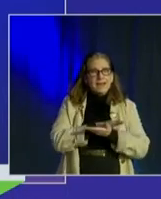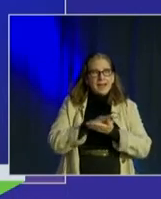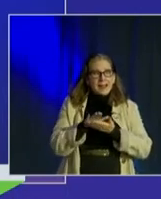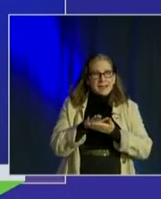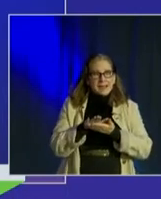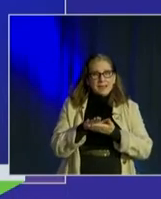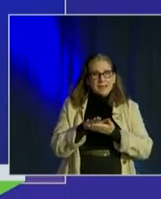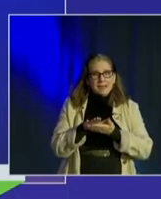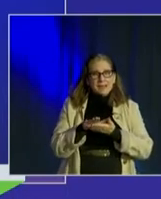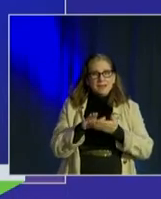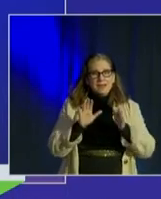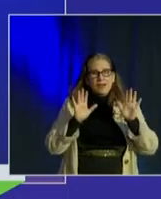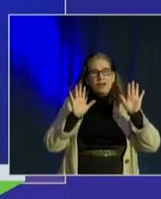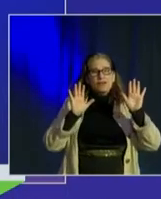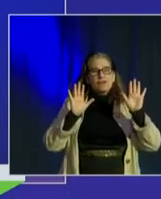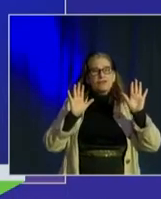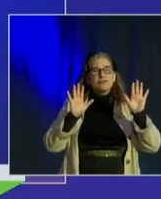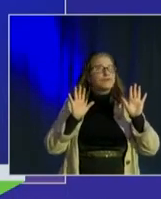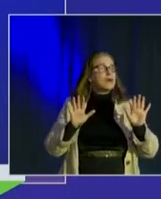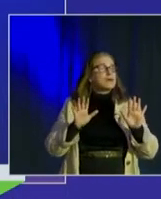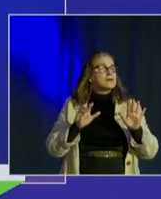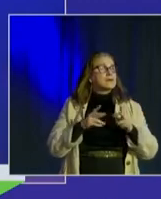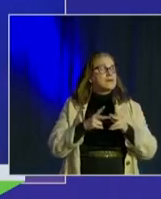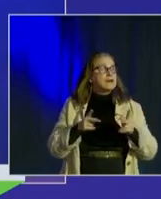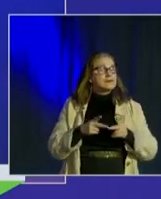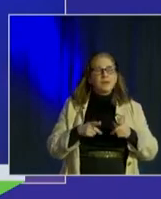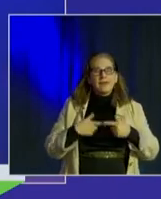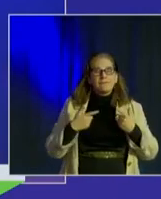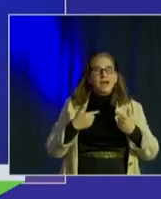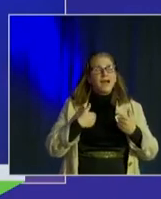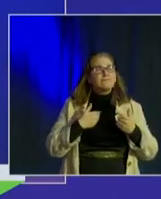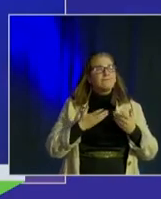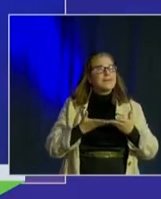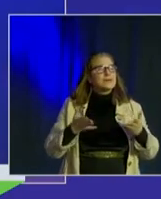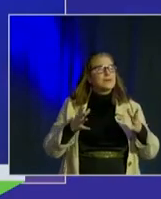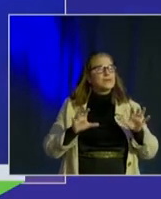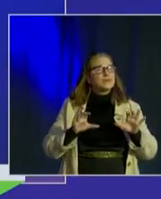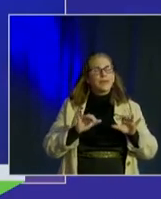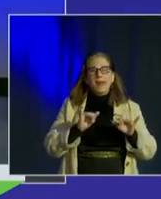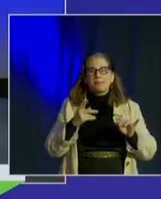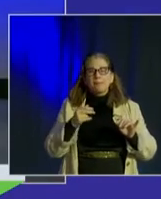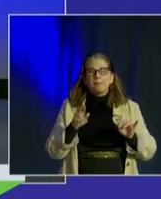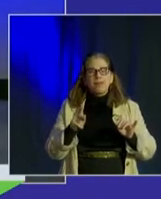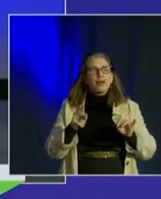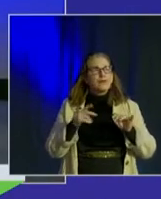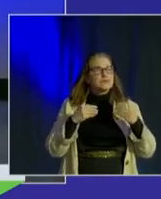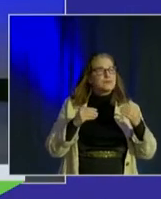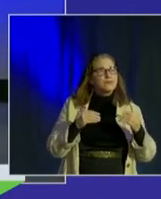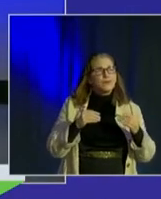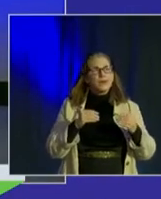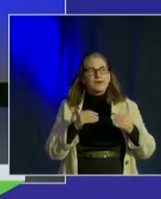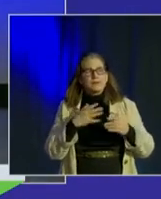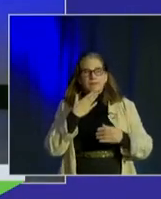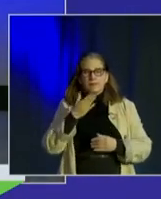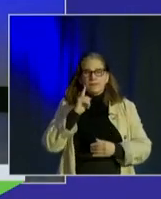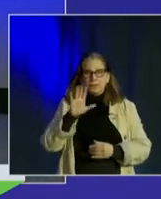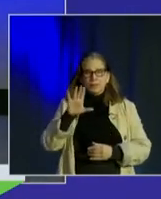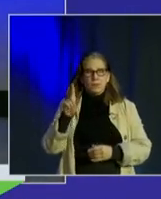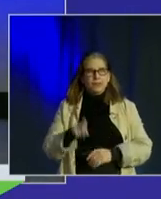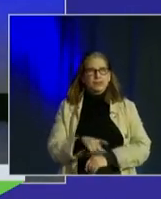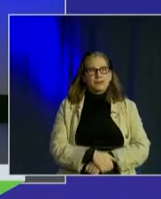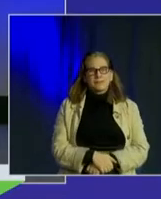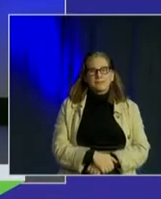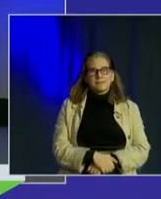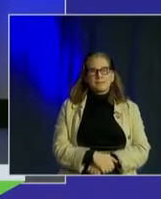amenities, including great housing stock. So thank you for that question. Thank you, Mayor. We're going to go to the phones now. I want to